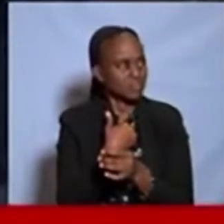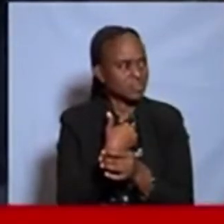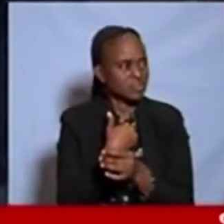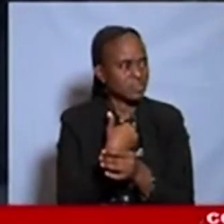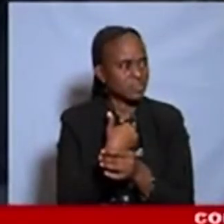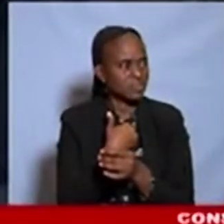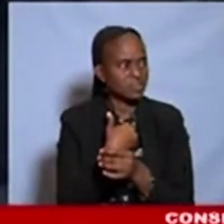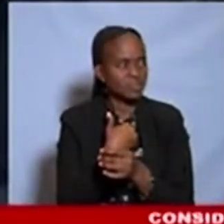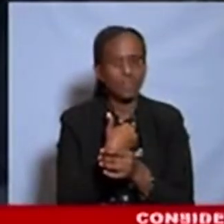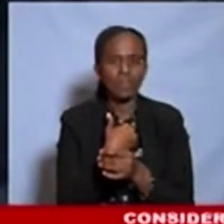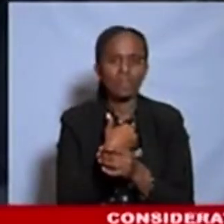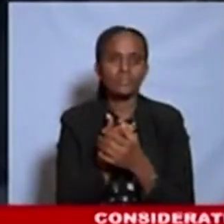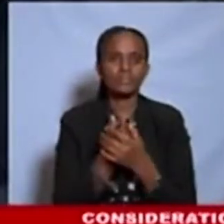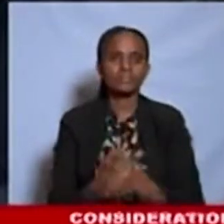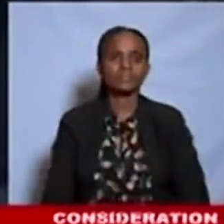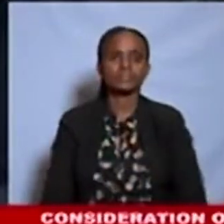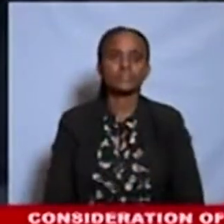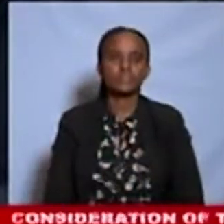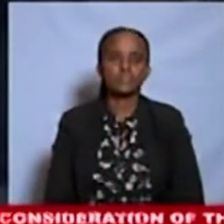a